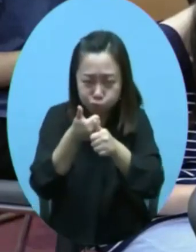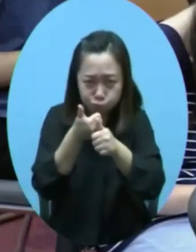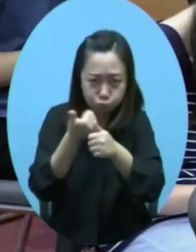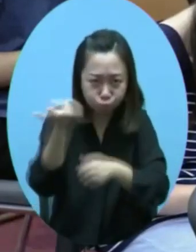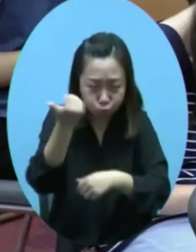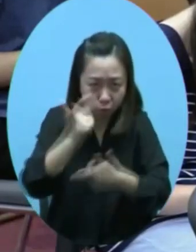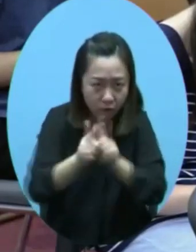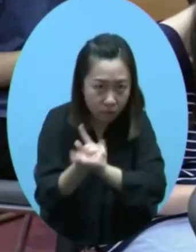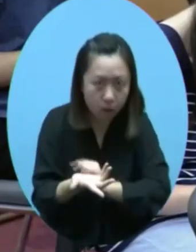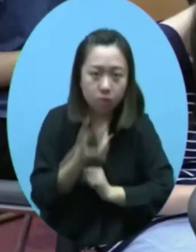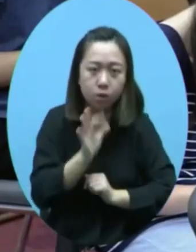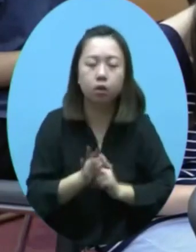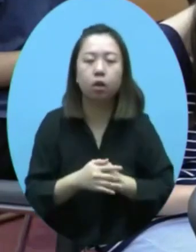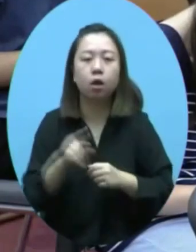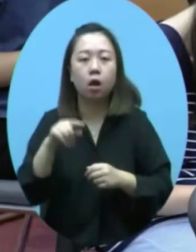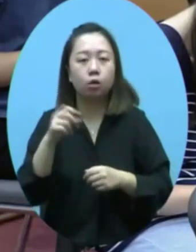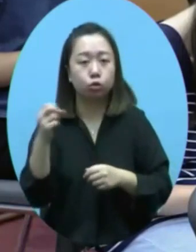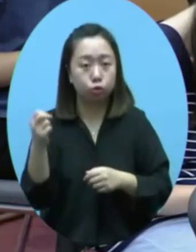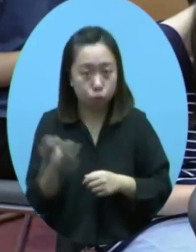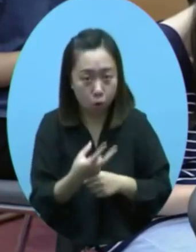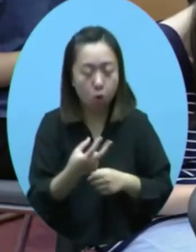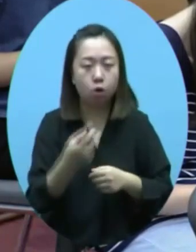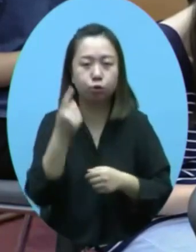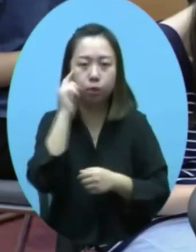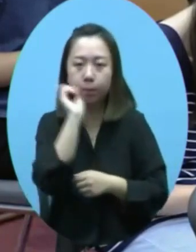Department of Health deal with it? Any way to trace them?